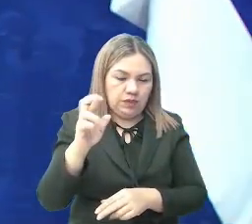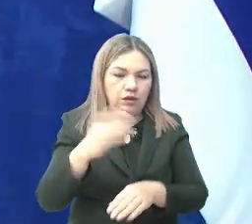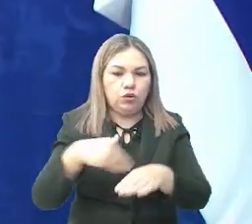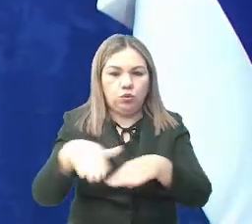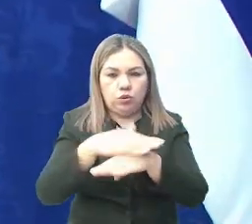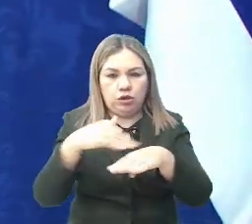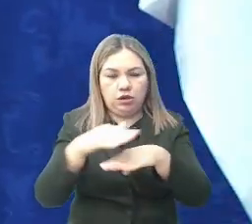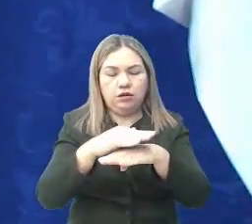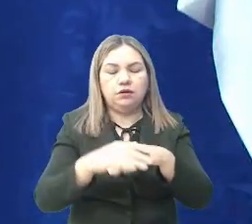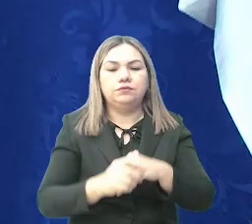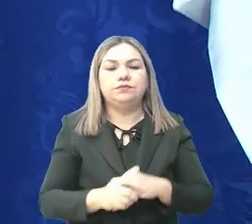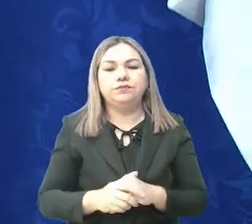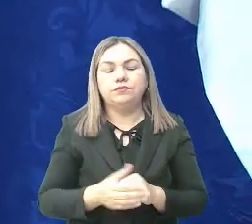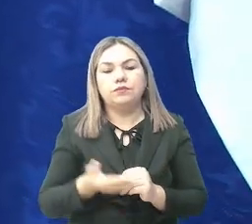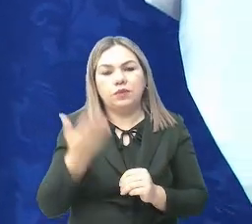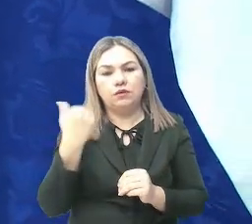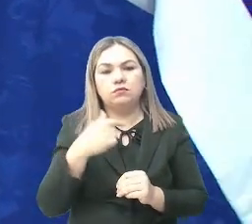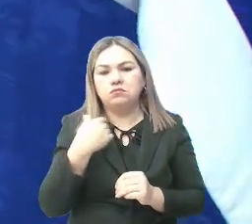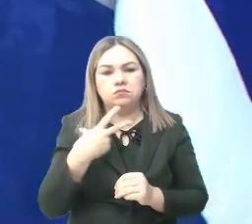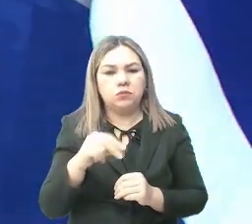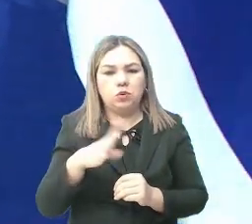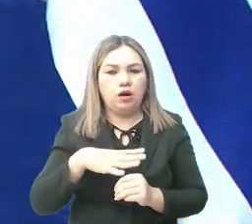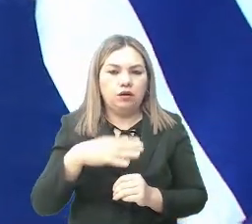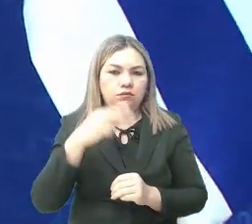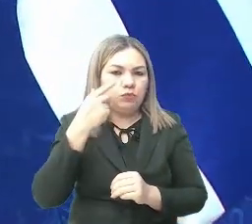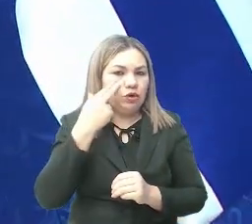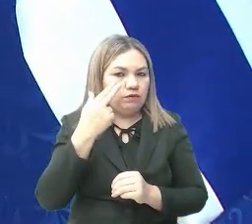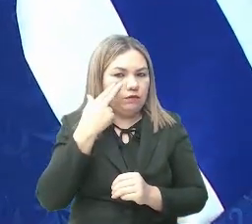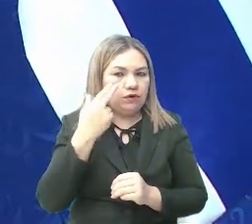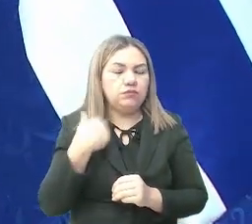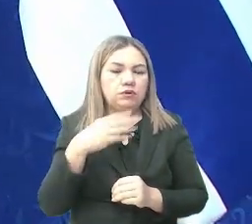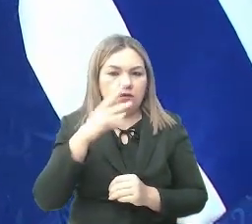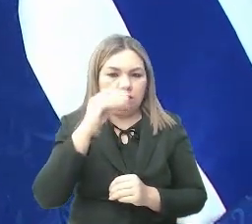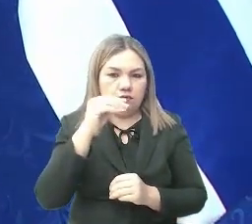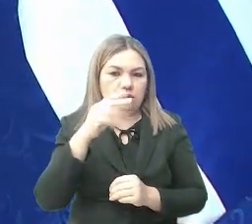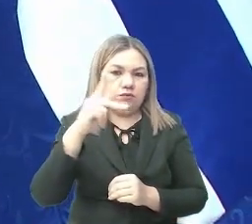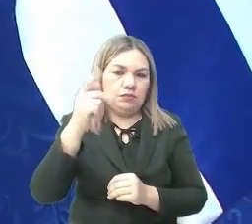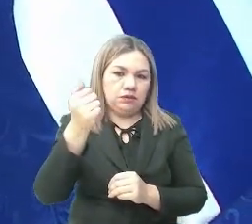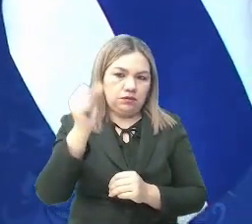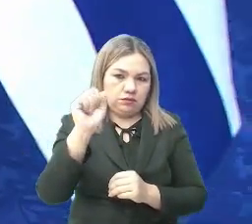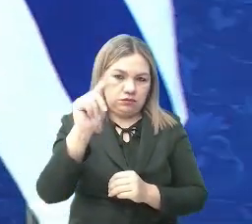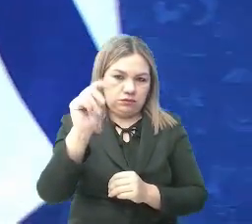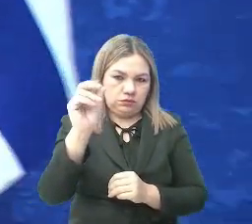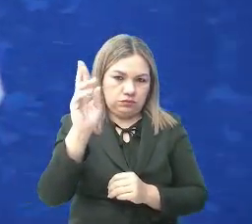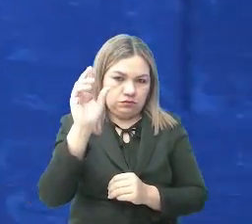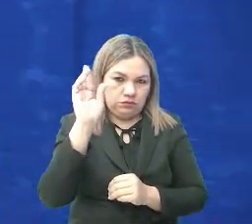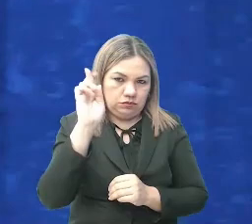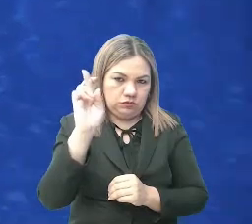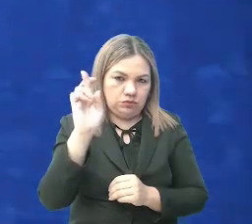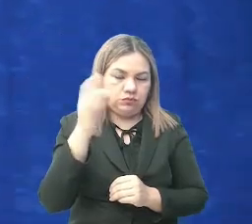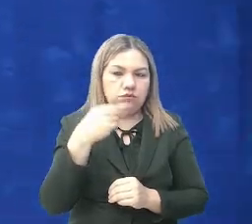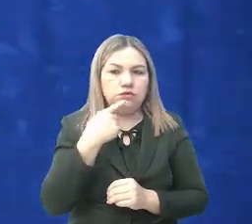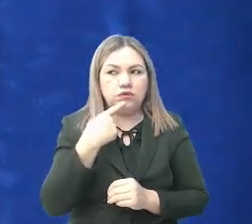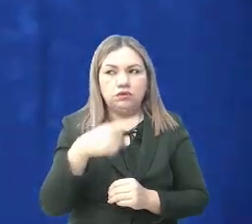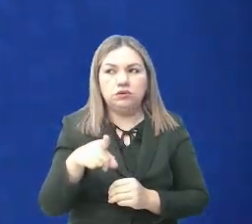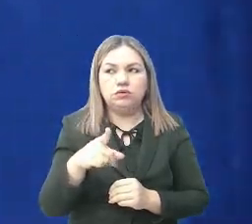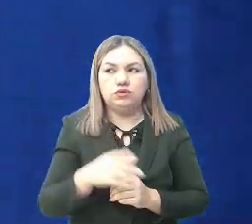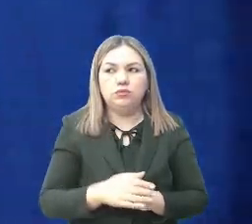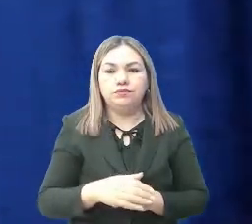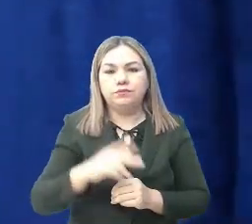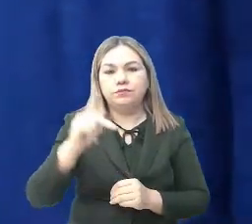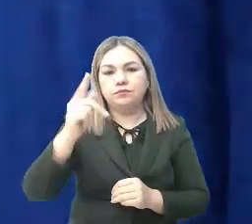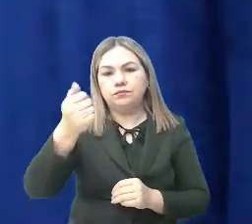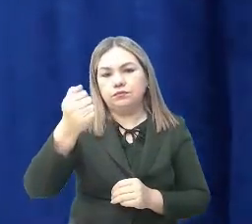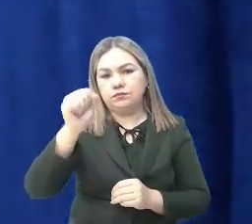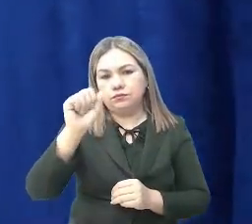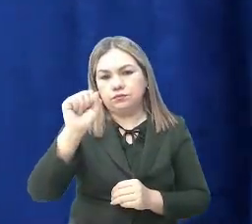then the young lady said, yes, okay, Apostle, I'm going to go and speak with the apostle, with the pastor. And she said,